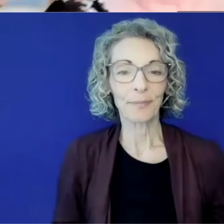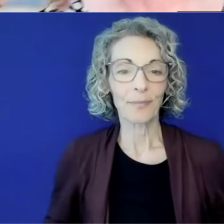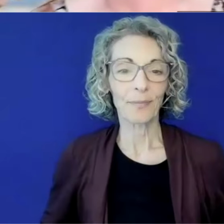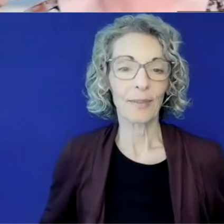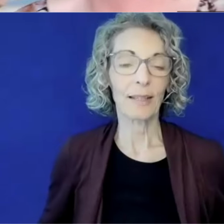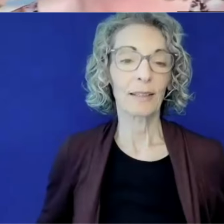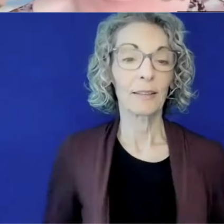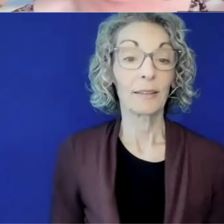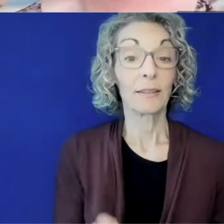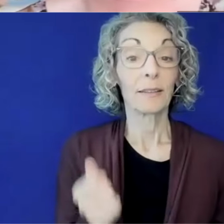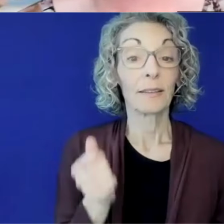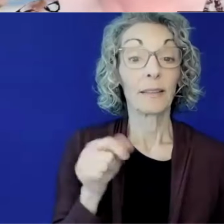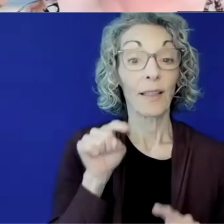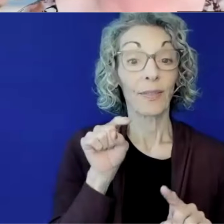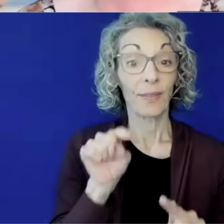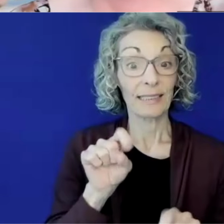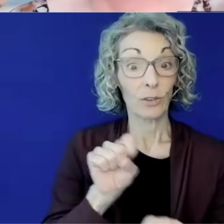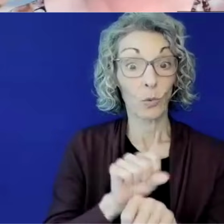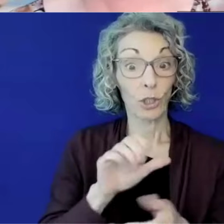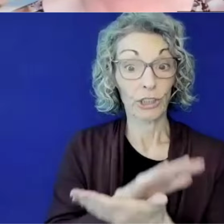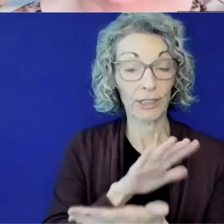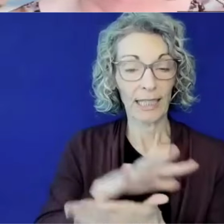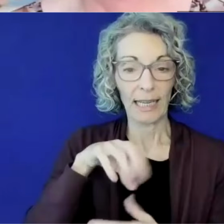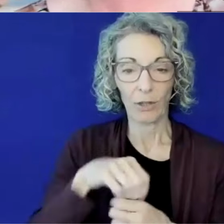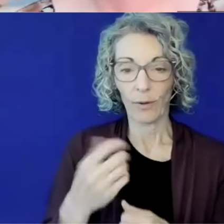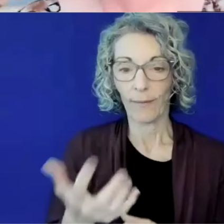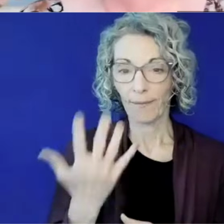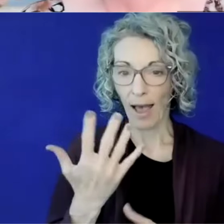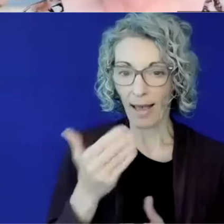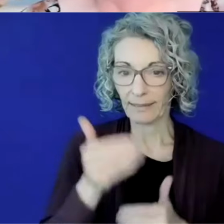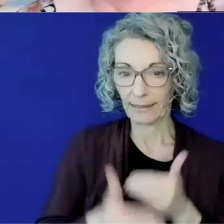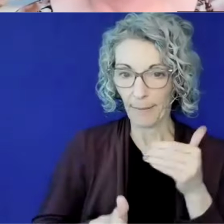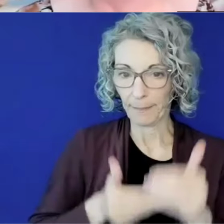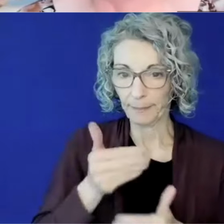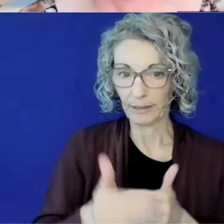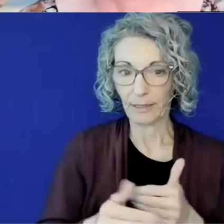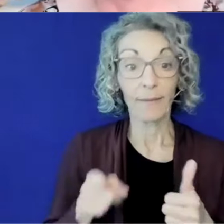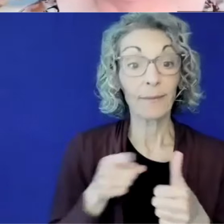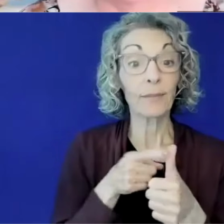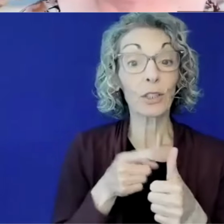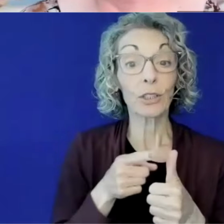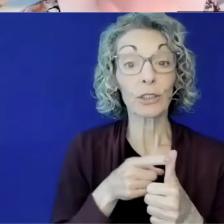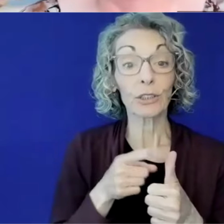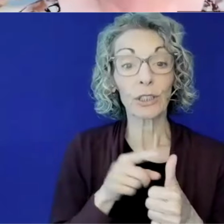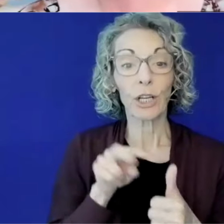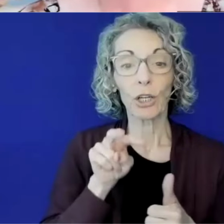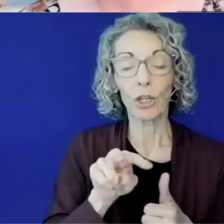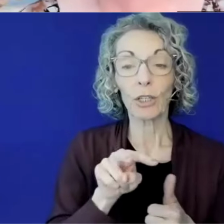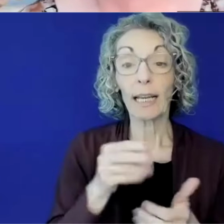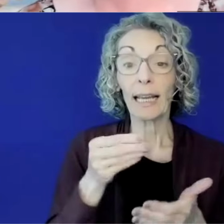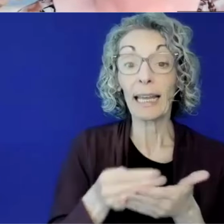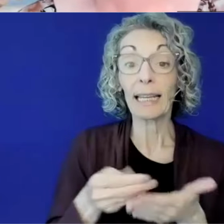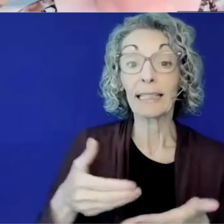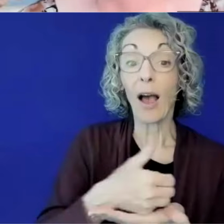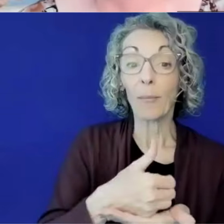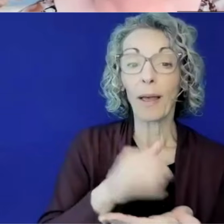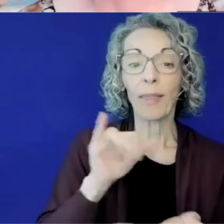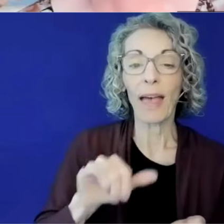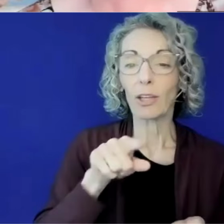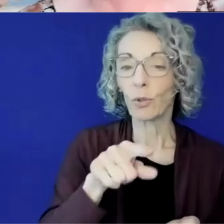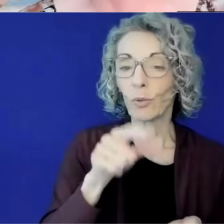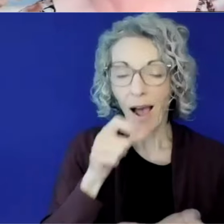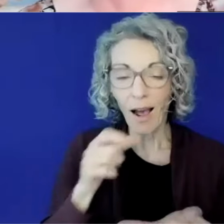5 steps to this worksheet, and the first step looks at unearned income. So if